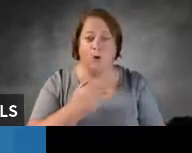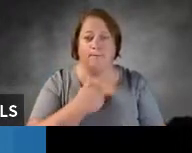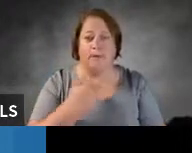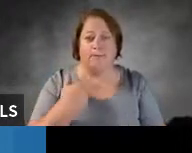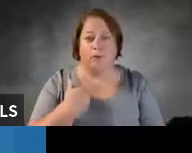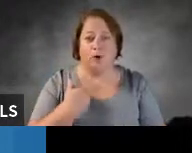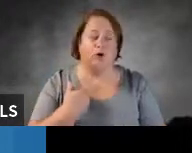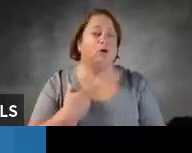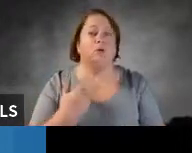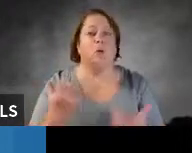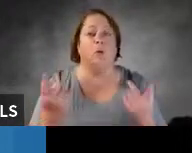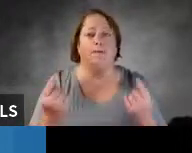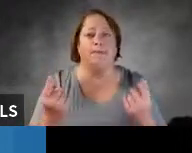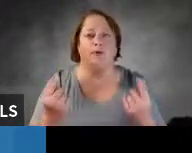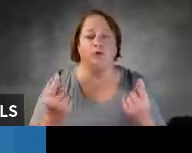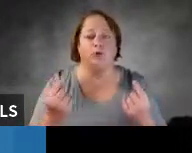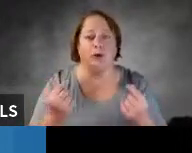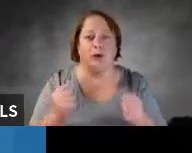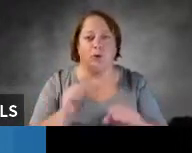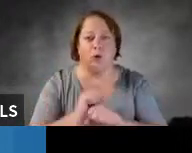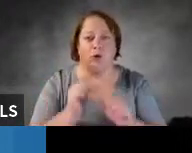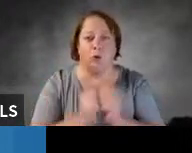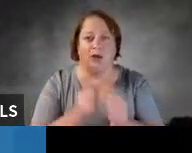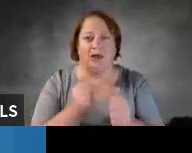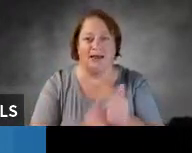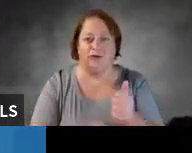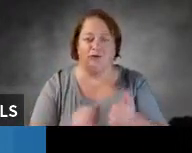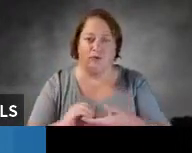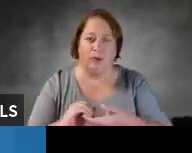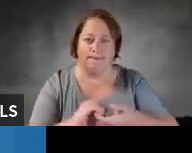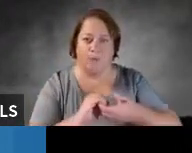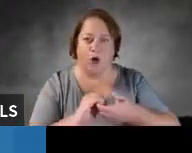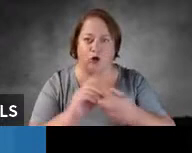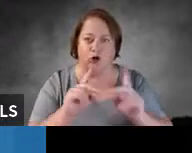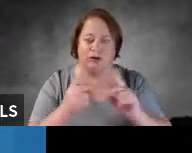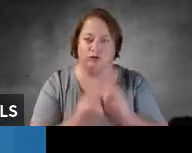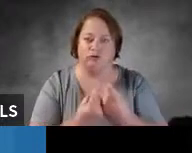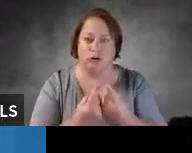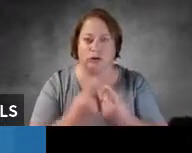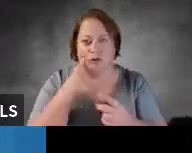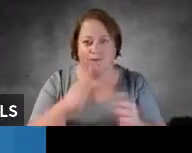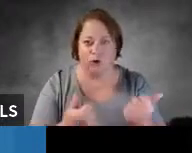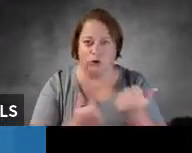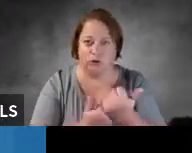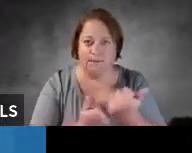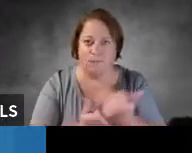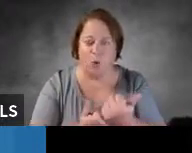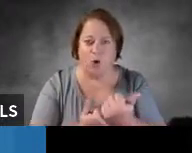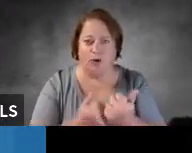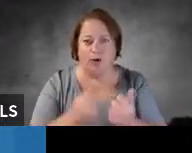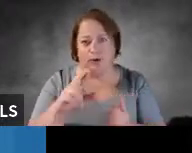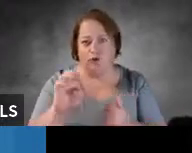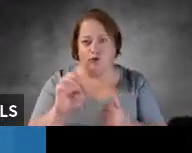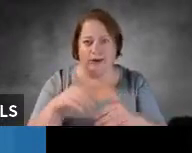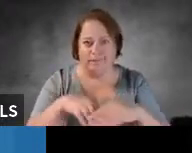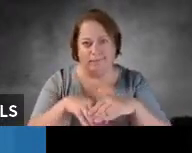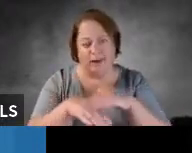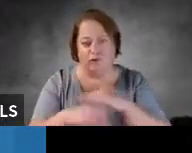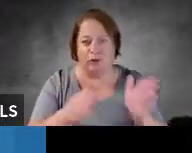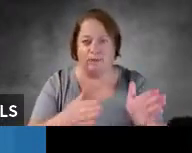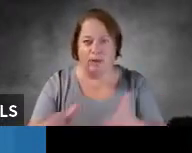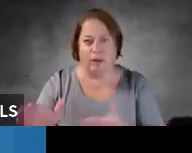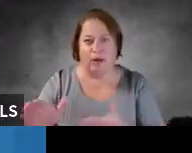members of what we've been doing and working with each one of our partner districts in terms of supporting the reentry plans for each of